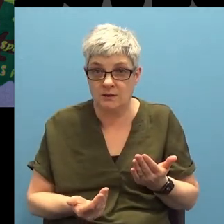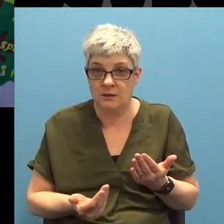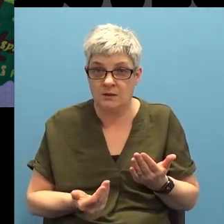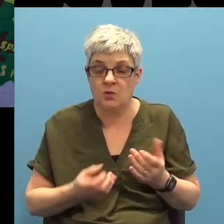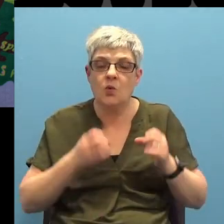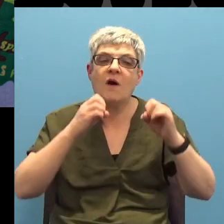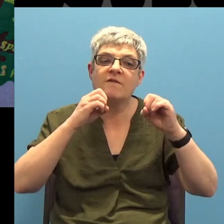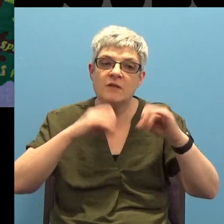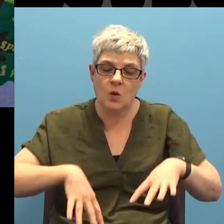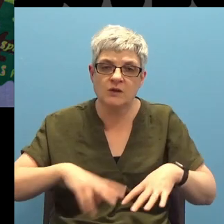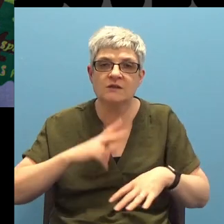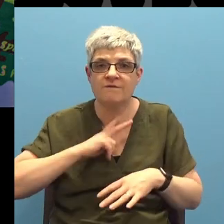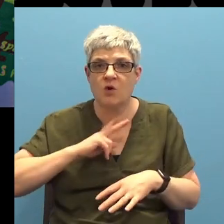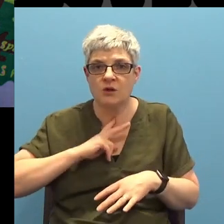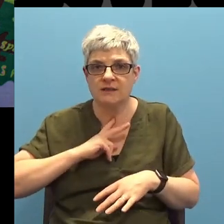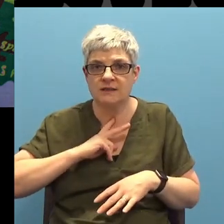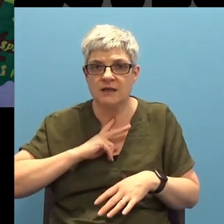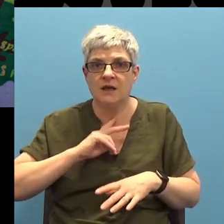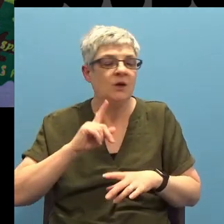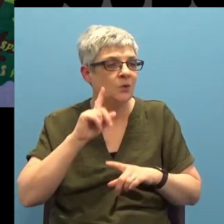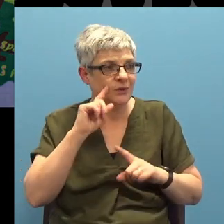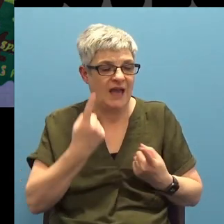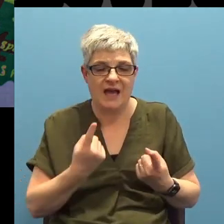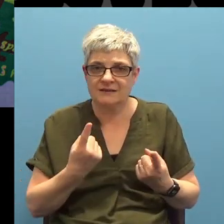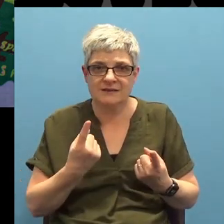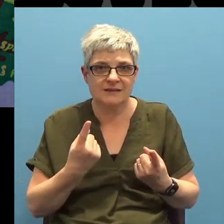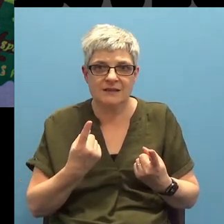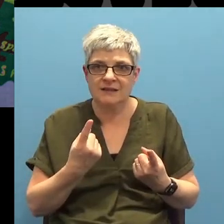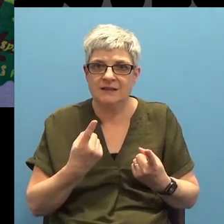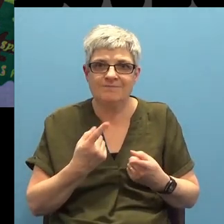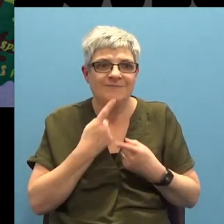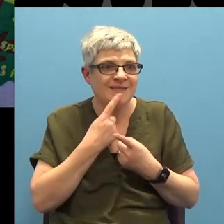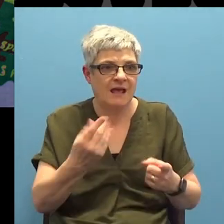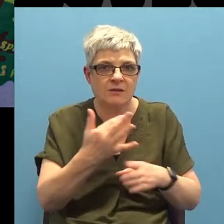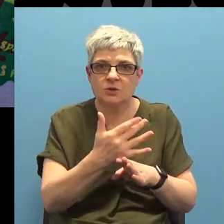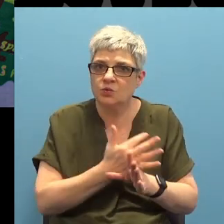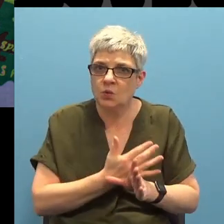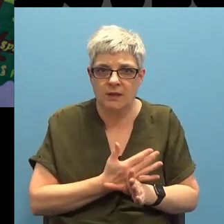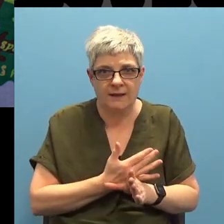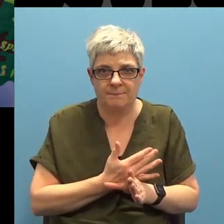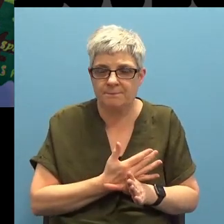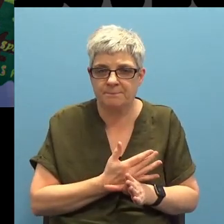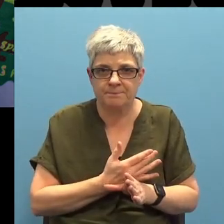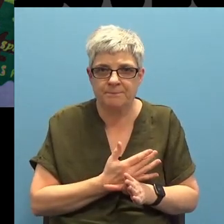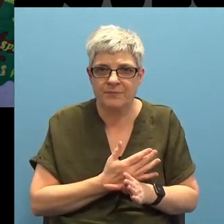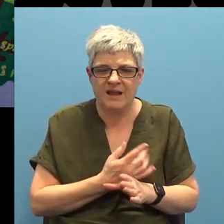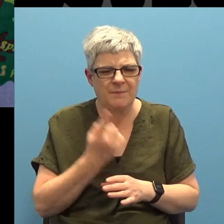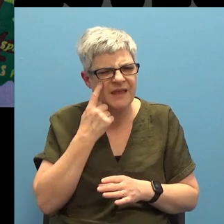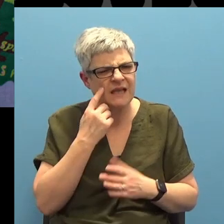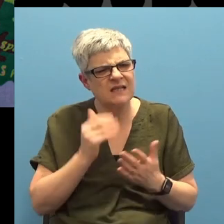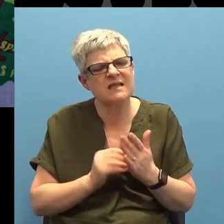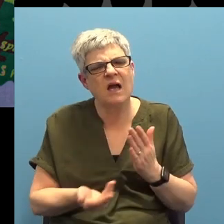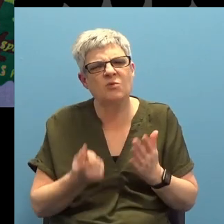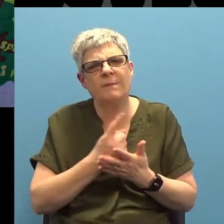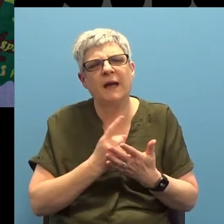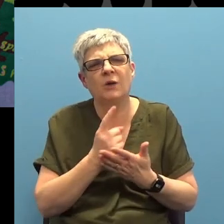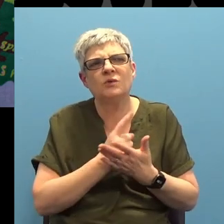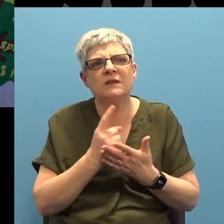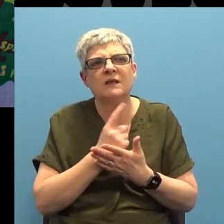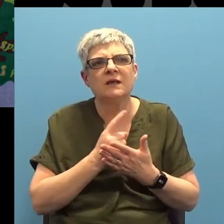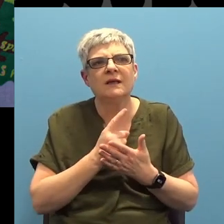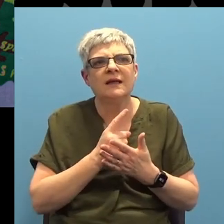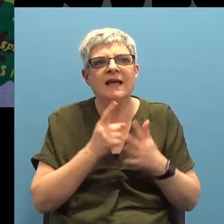have lost their voice, who don't get a chance to get their story told. I'm thinking right now about